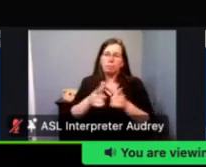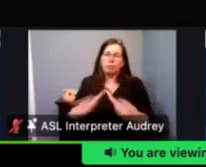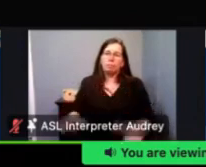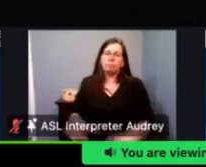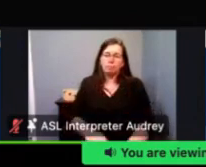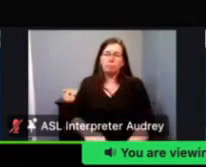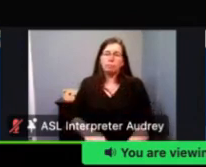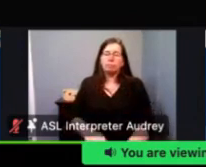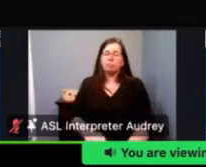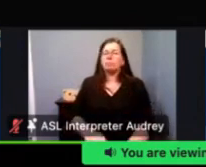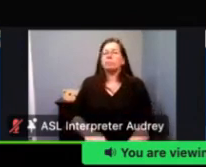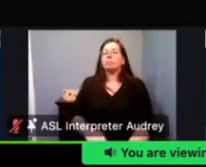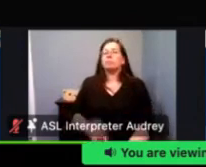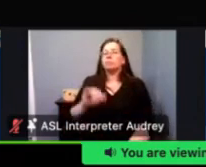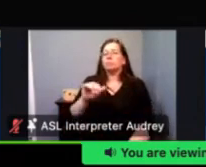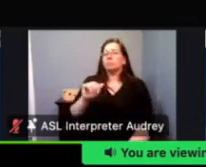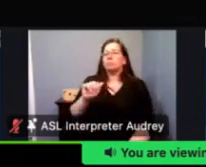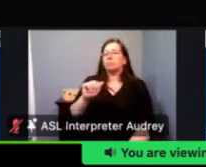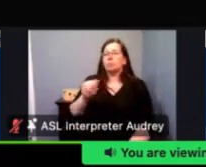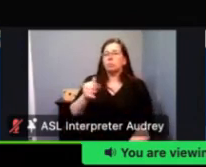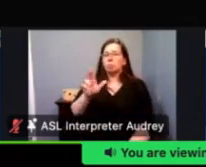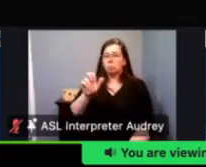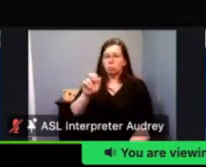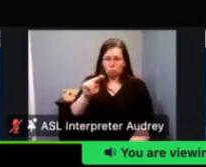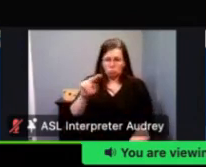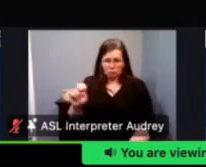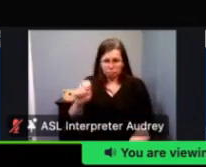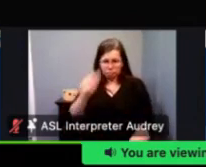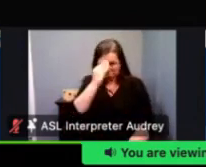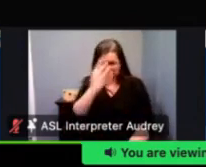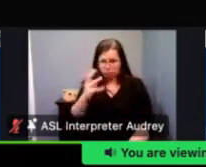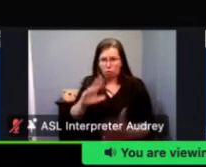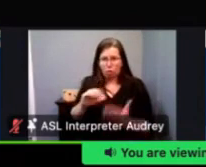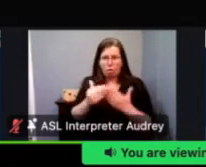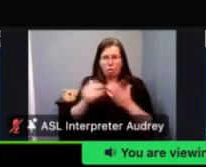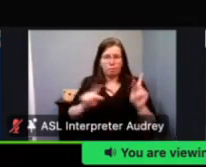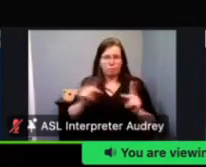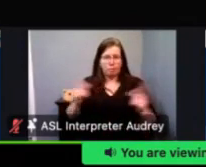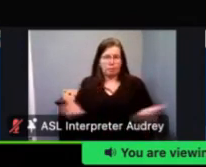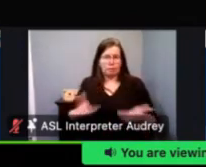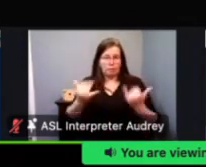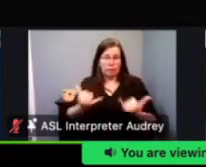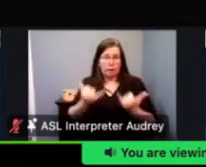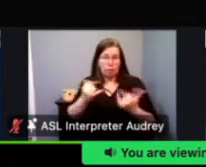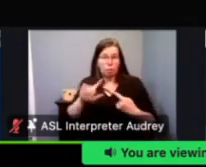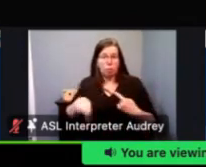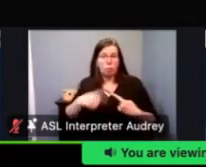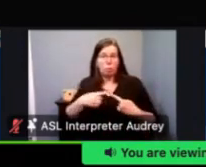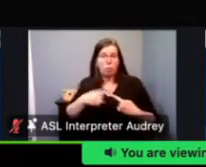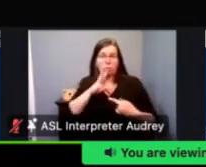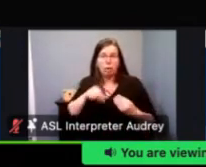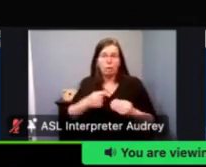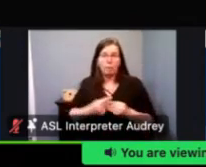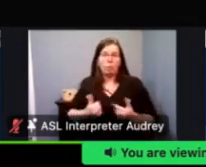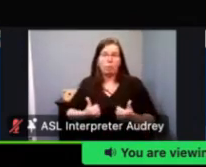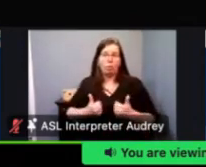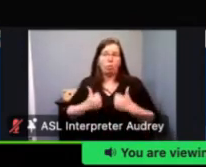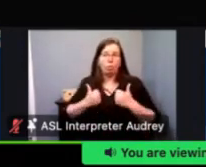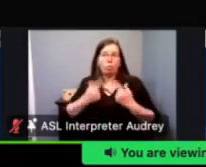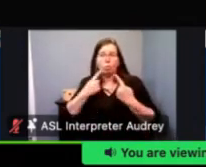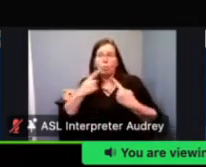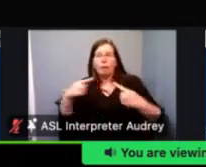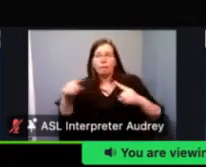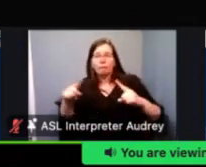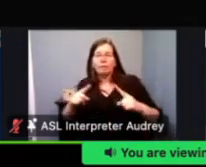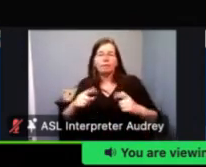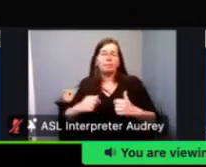yeah. Ezra, I just want to say, just to everyone that's on the Zoom now, like even when we talk about like thriving language and surviving language,